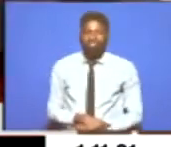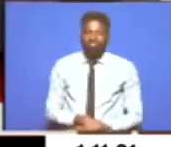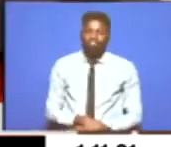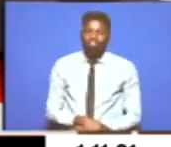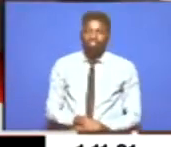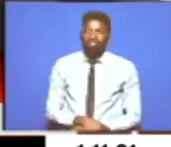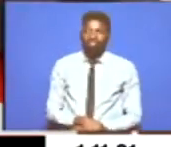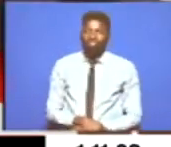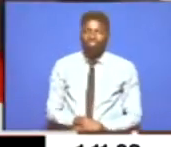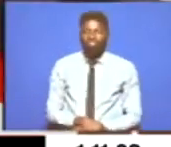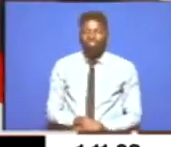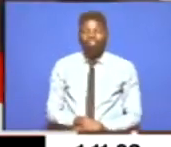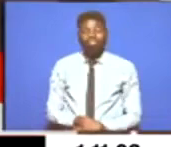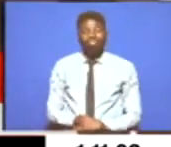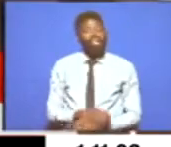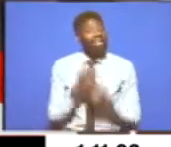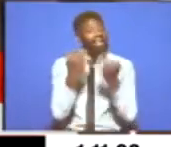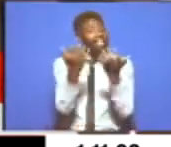Inatakikana